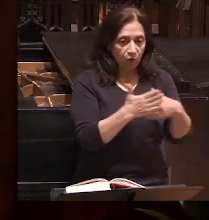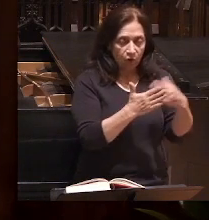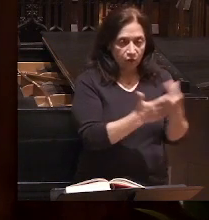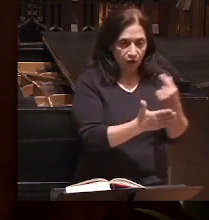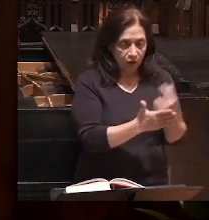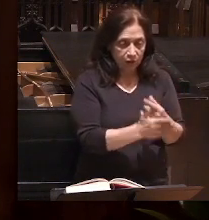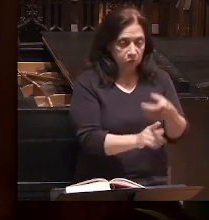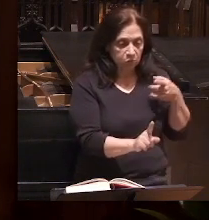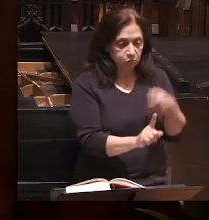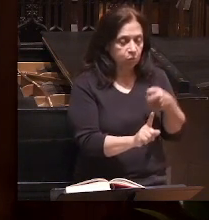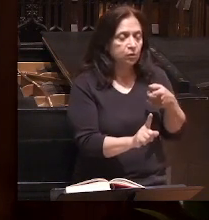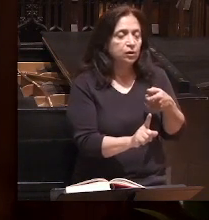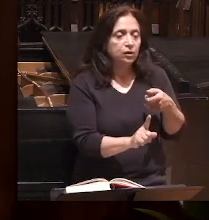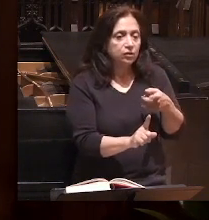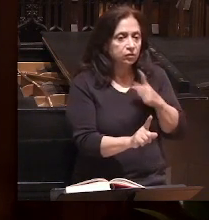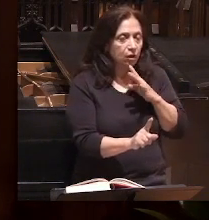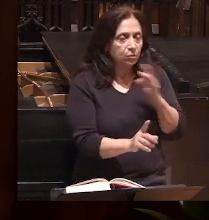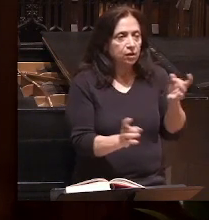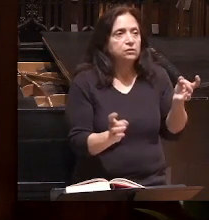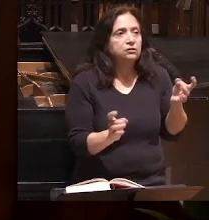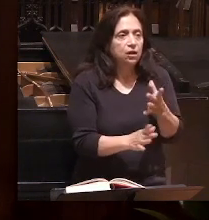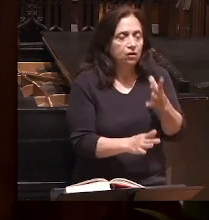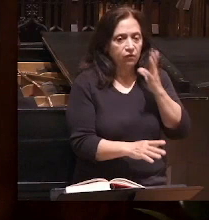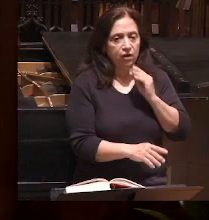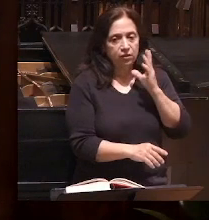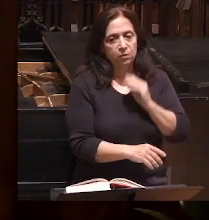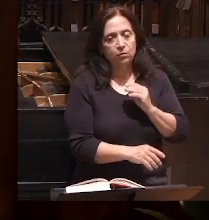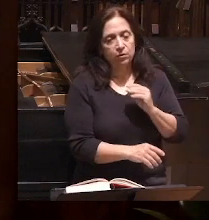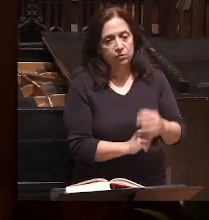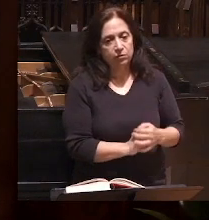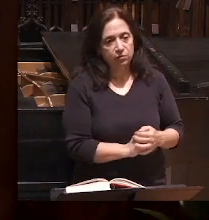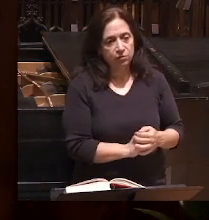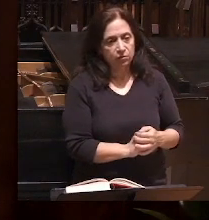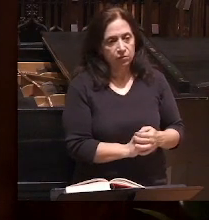really speak about a terrifying experience.